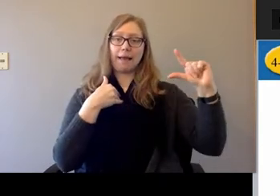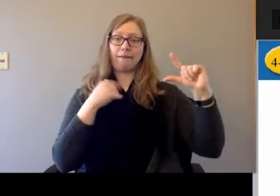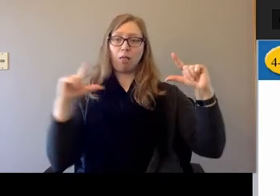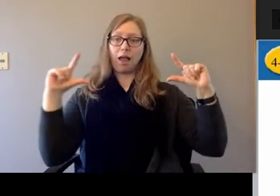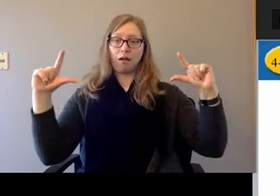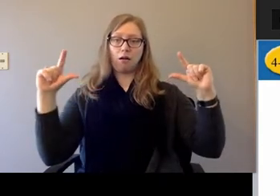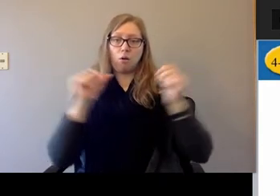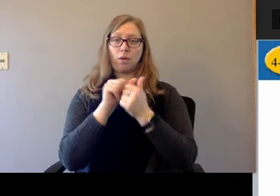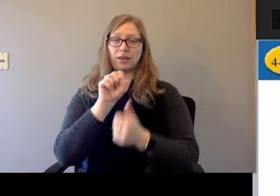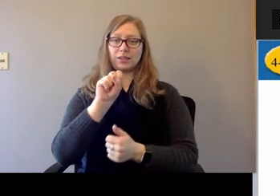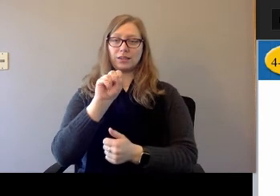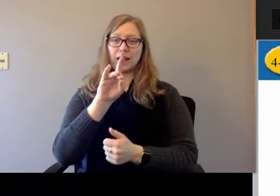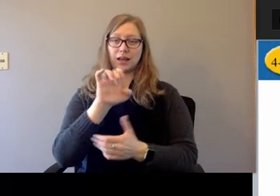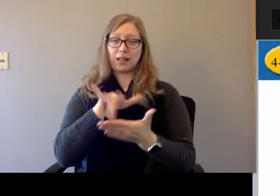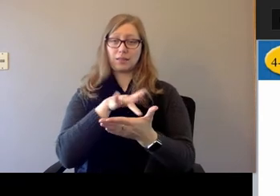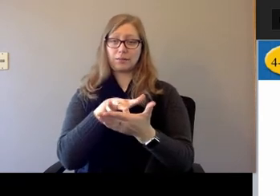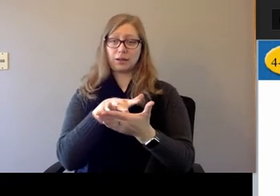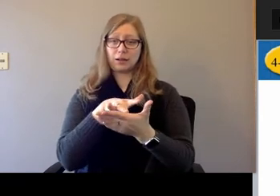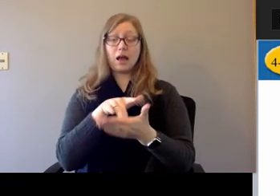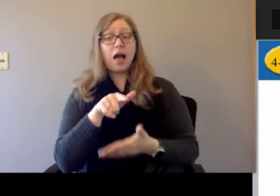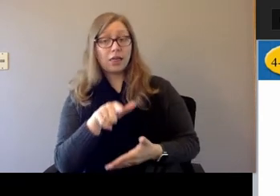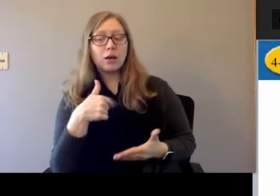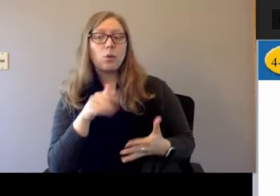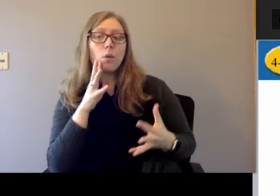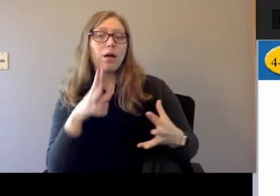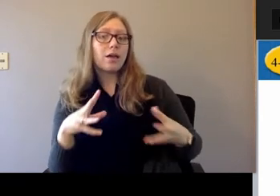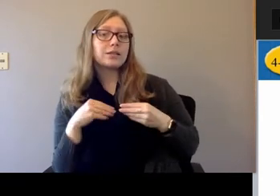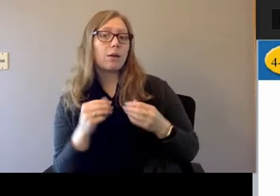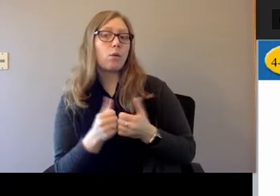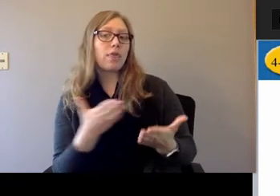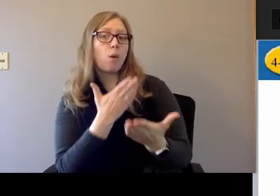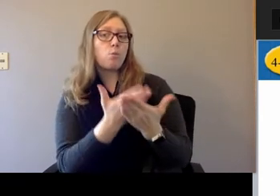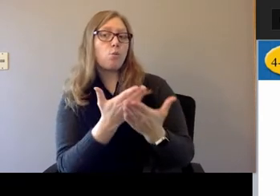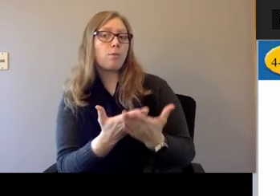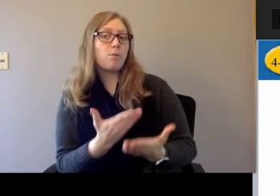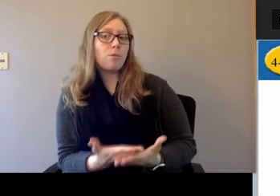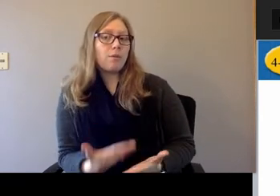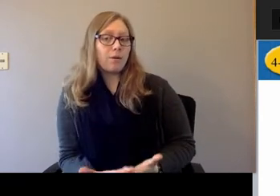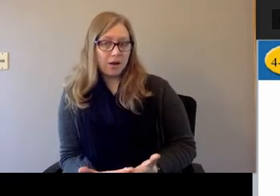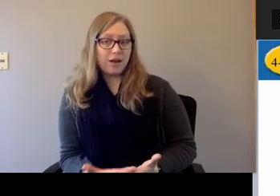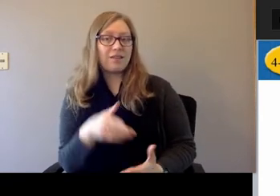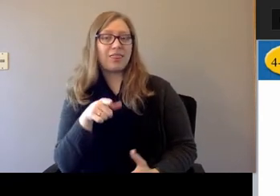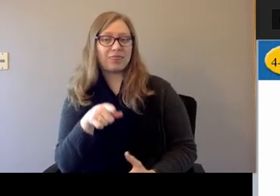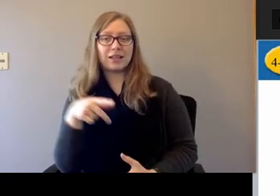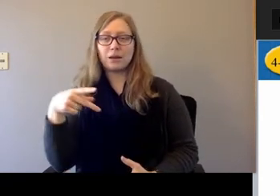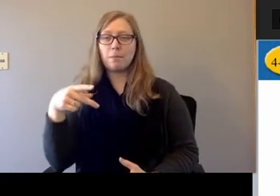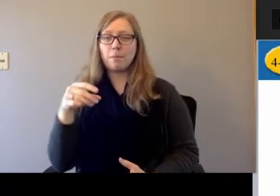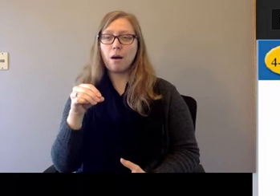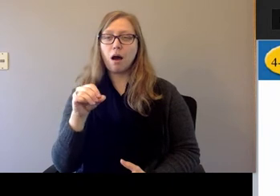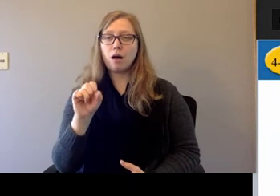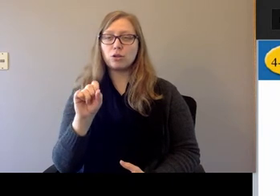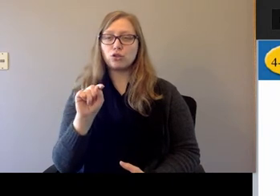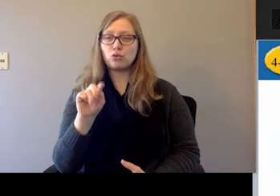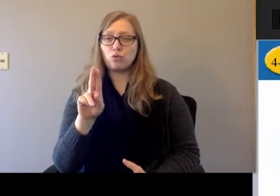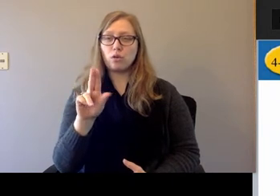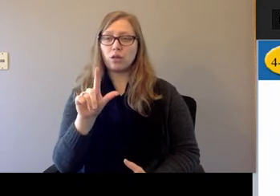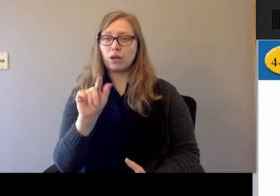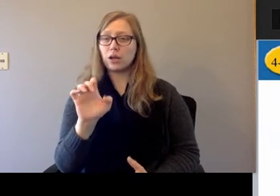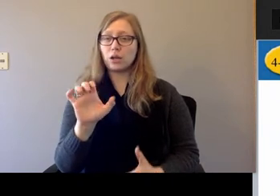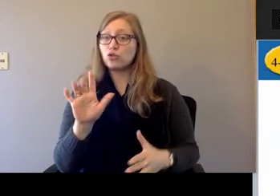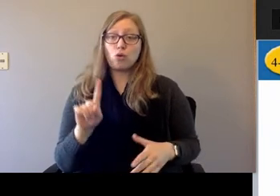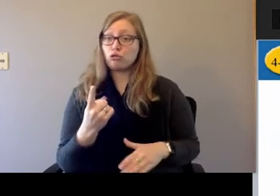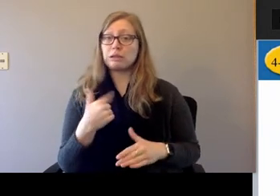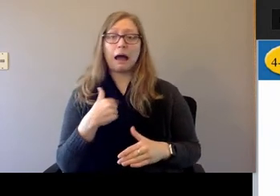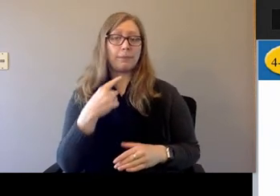this without proof. It's a postulate, and we're just going to tell you that if you have enough the information that